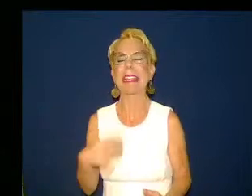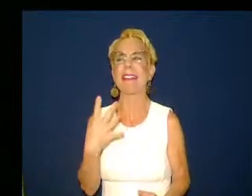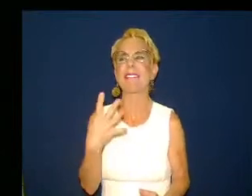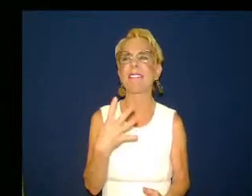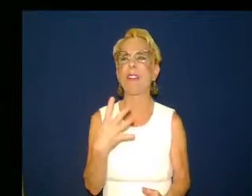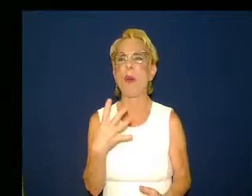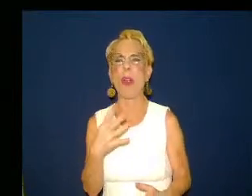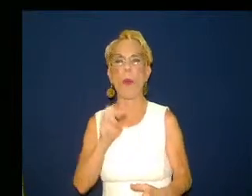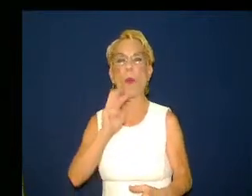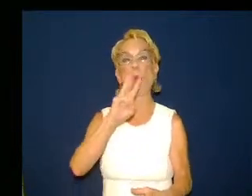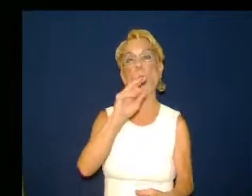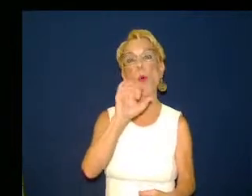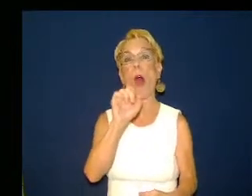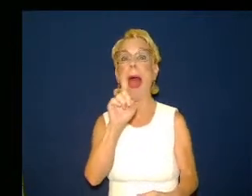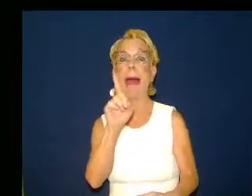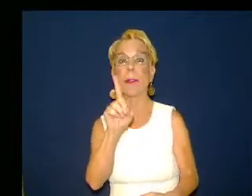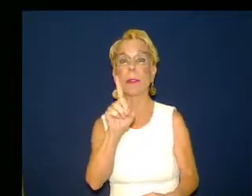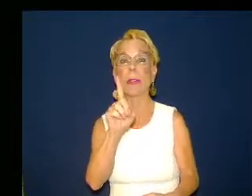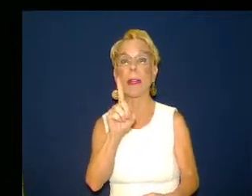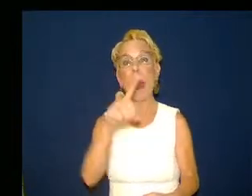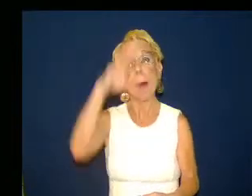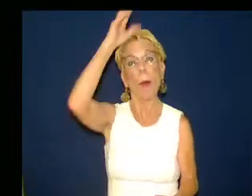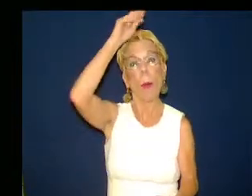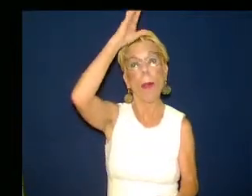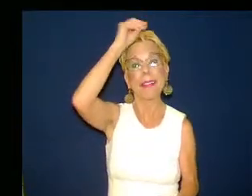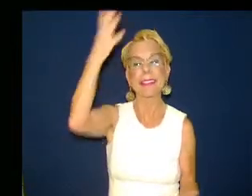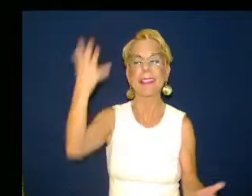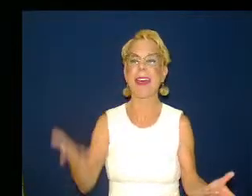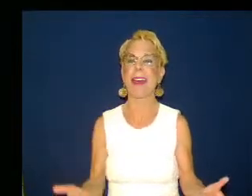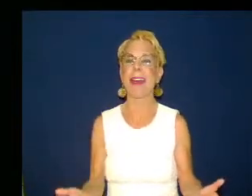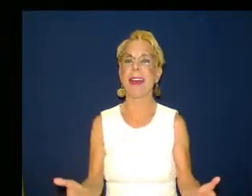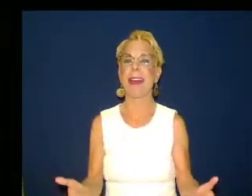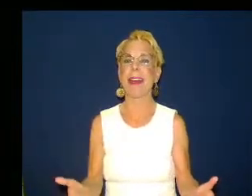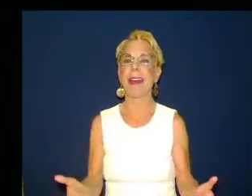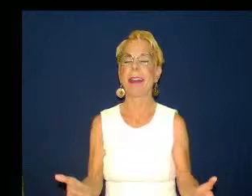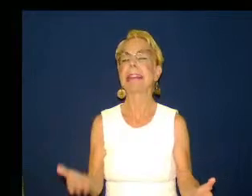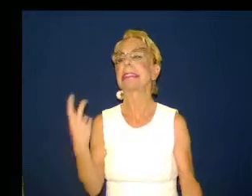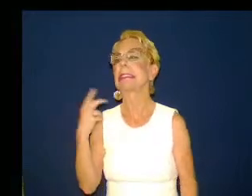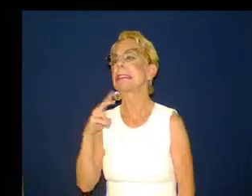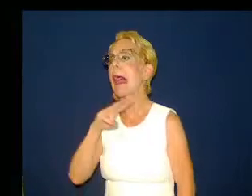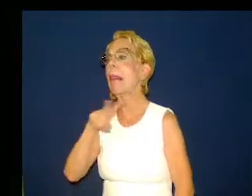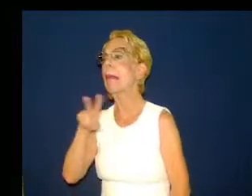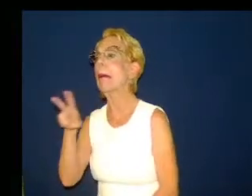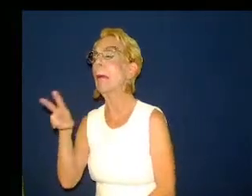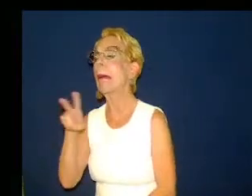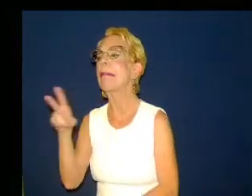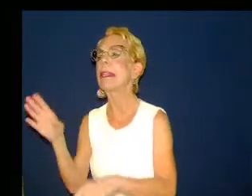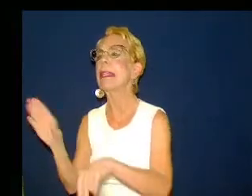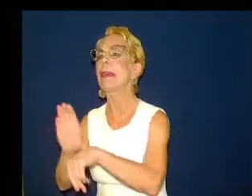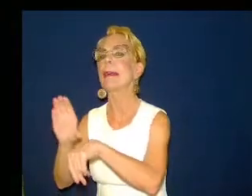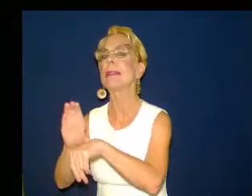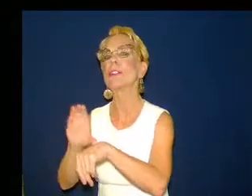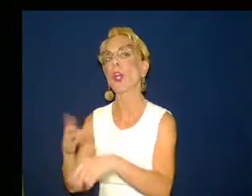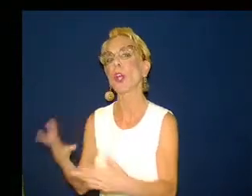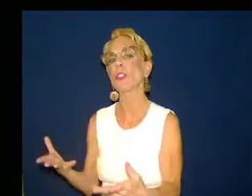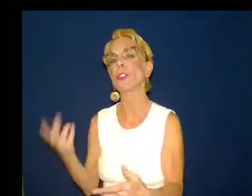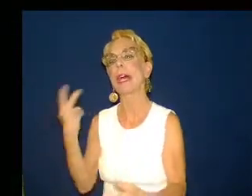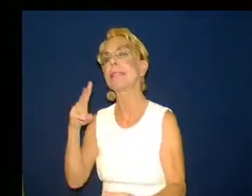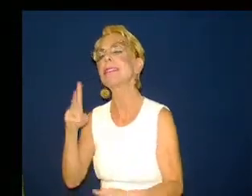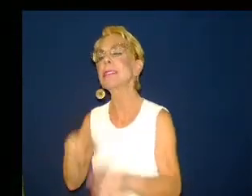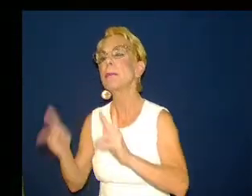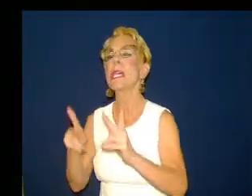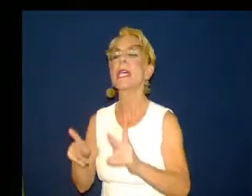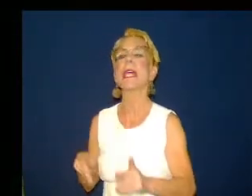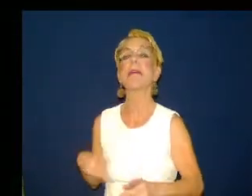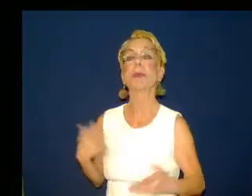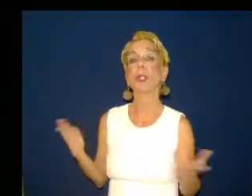She had patience. But as I look around this room, though, I see a lot of good examples of great patience and perseverance. I